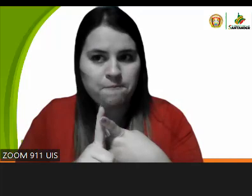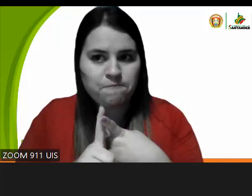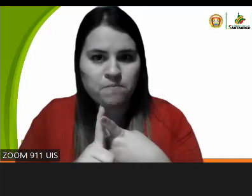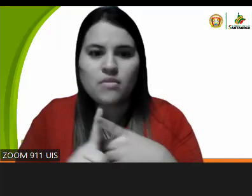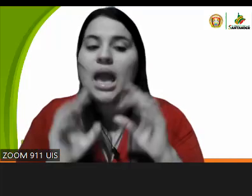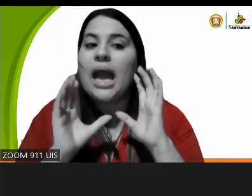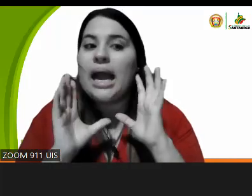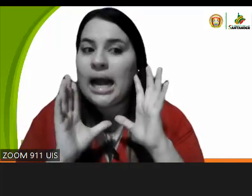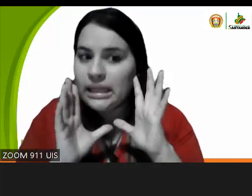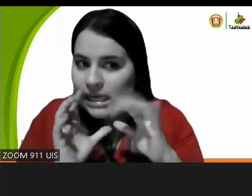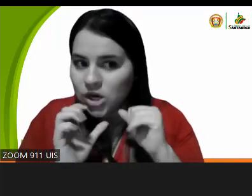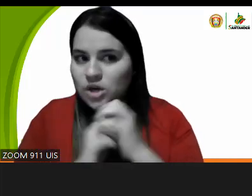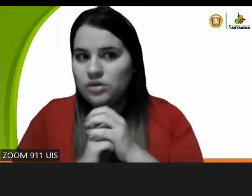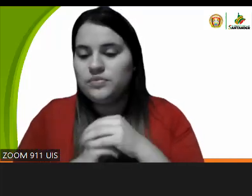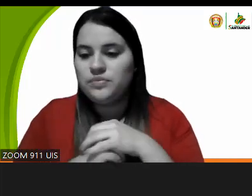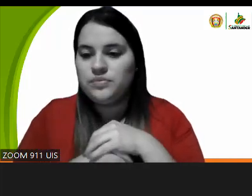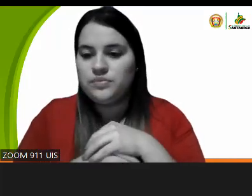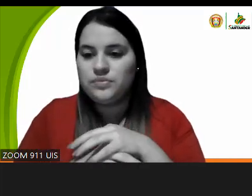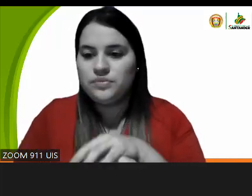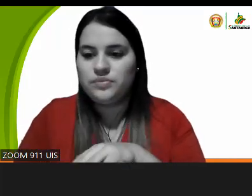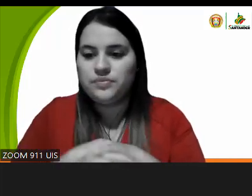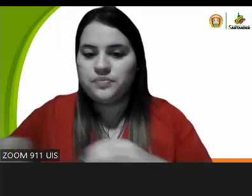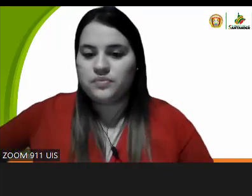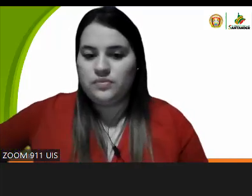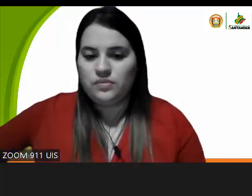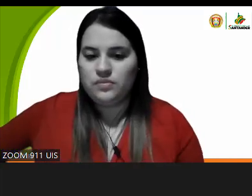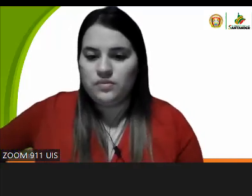okay? Clear?